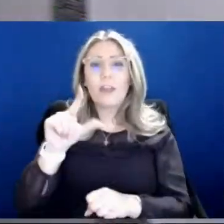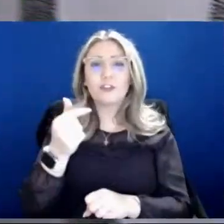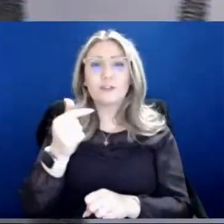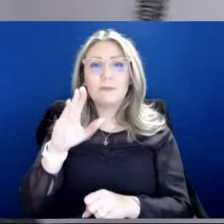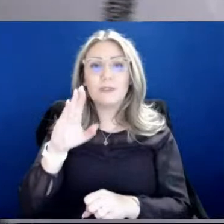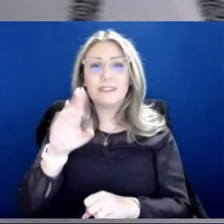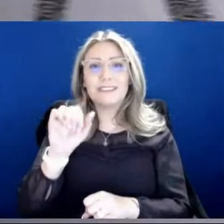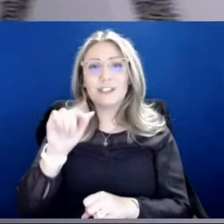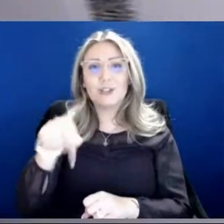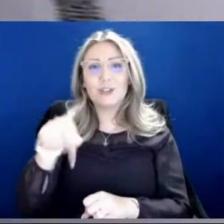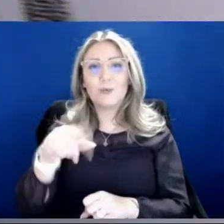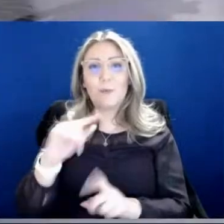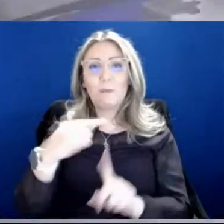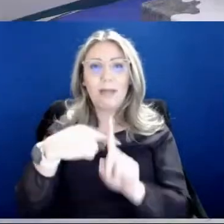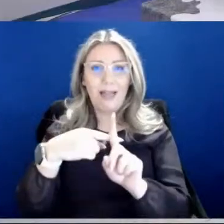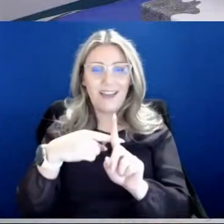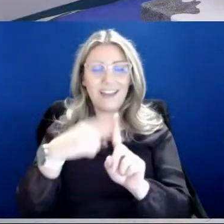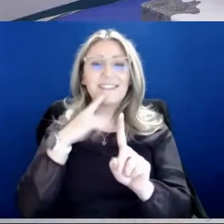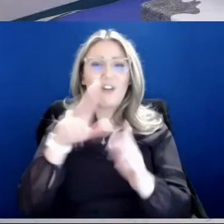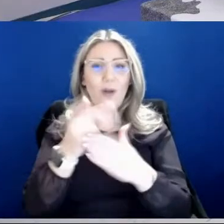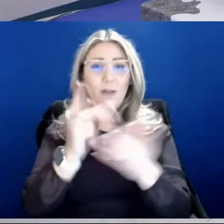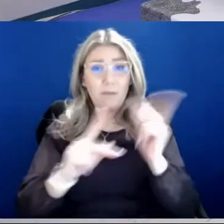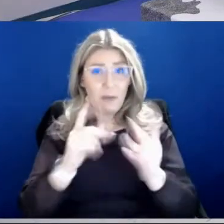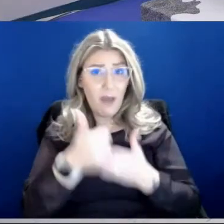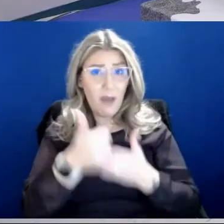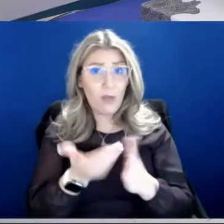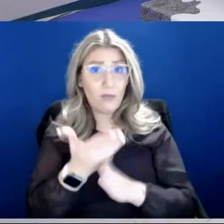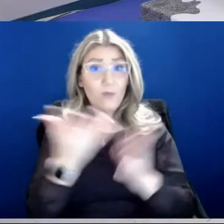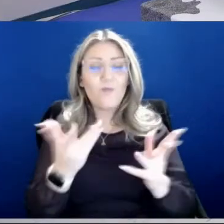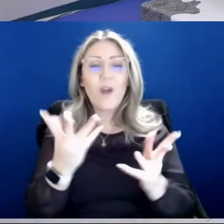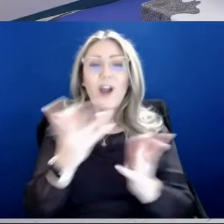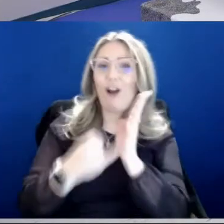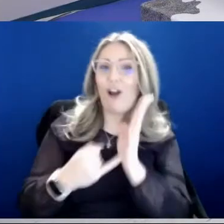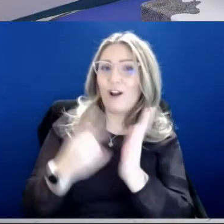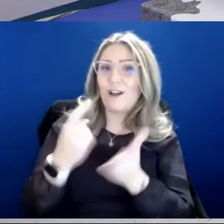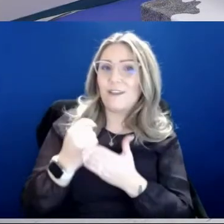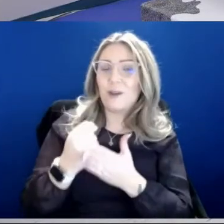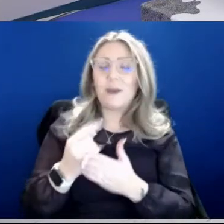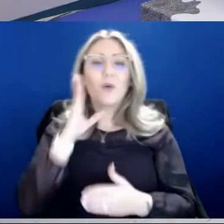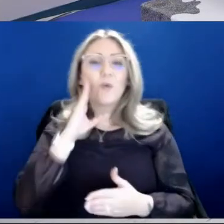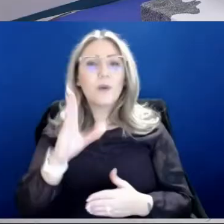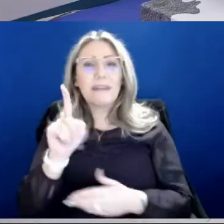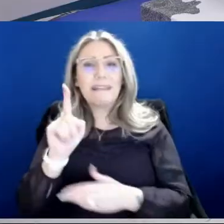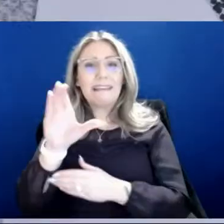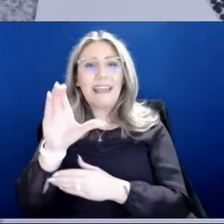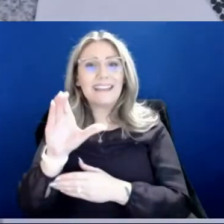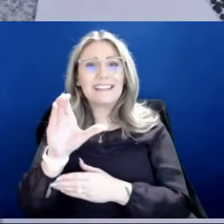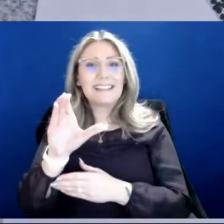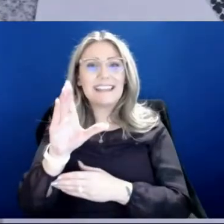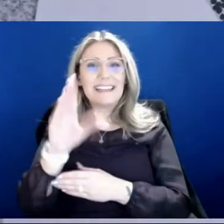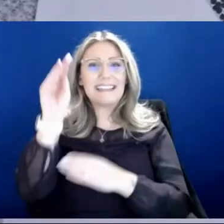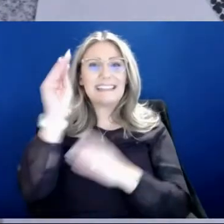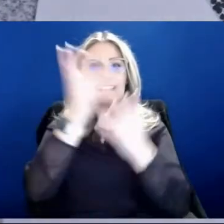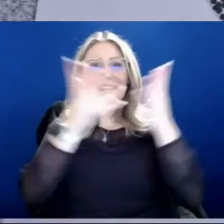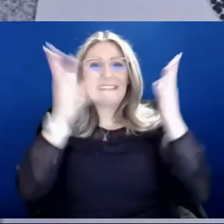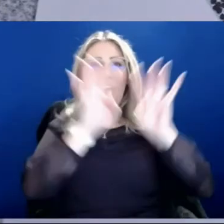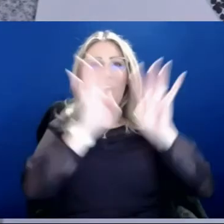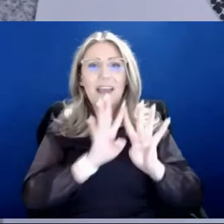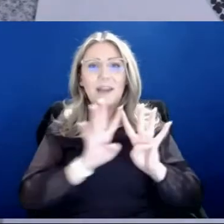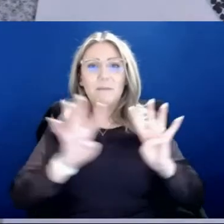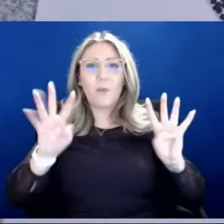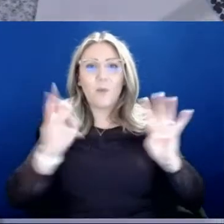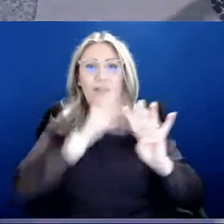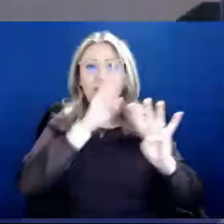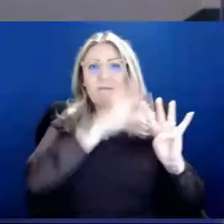helped through their art therapy. It's going to be the Kansas City skyline with kind of a rainbow spectrum